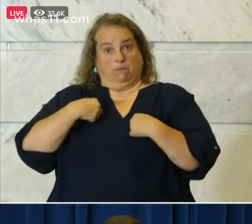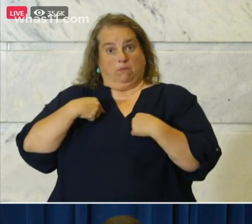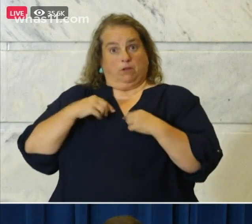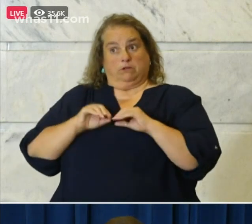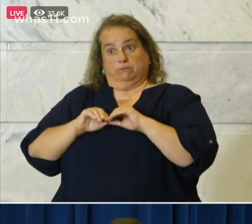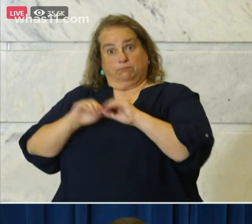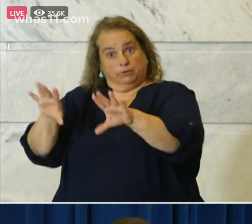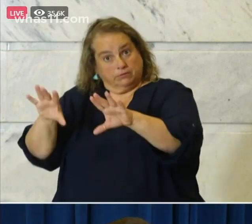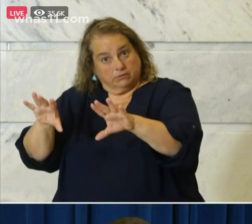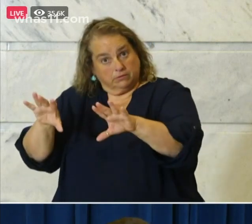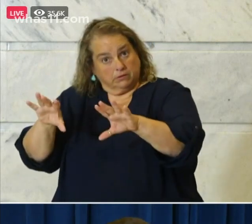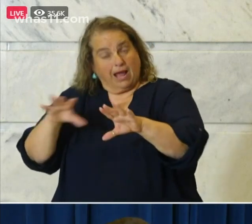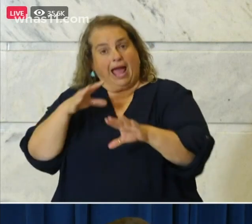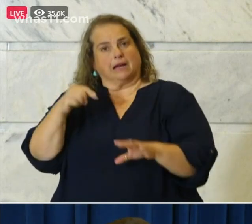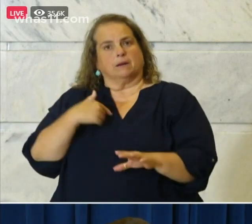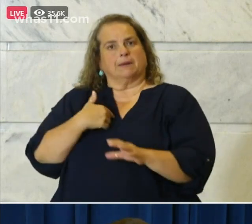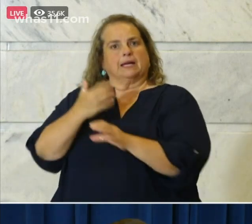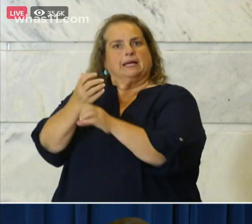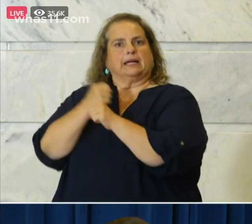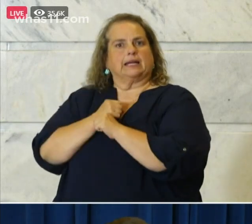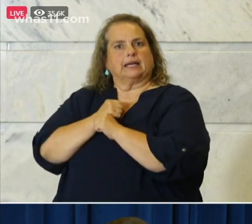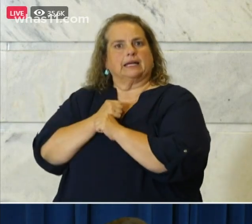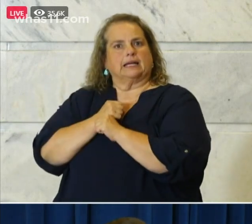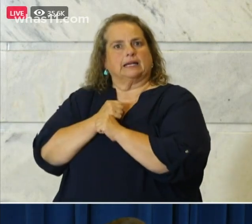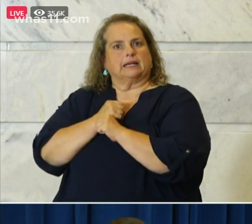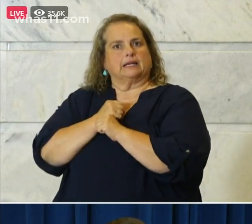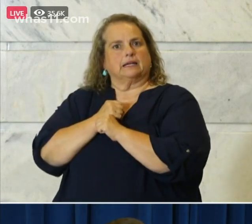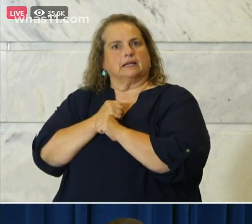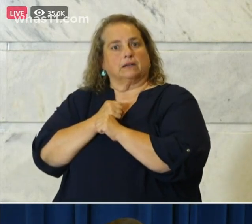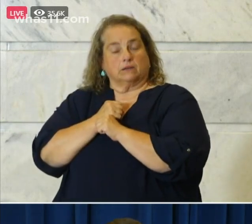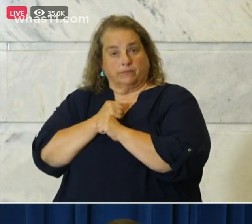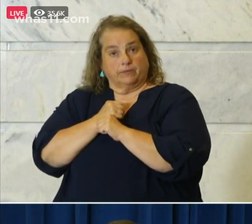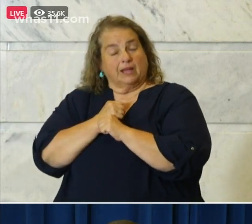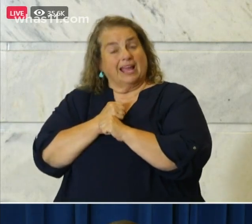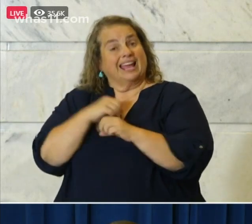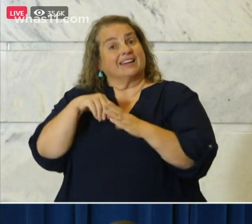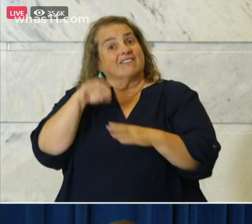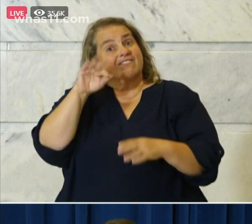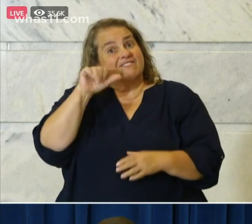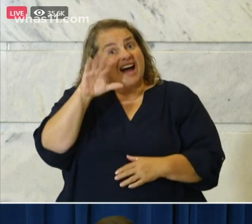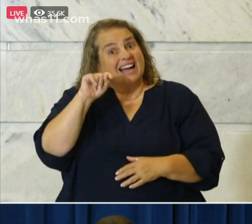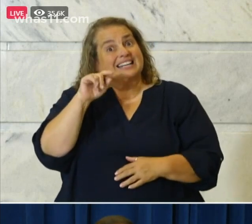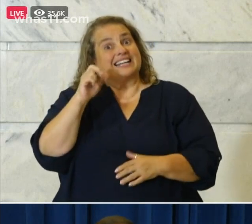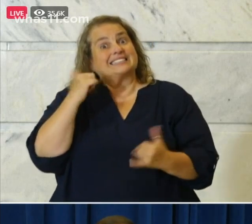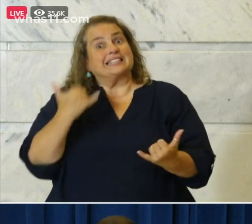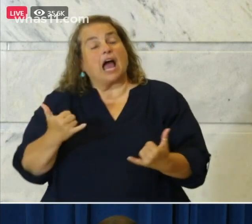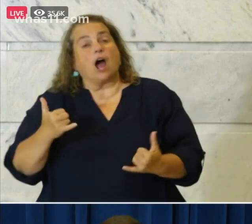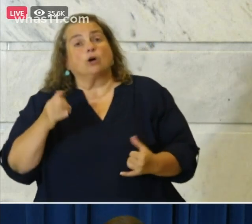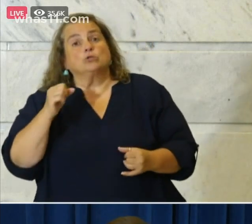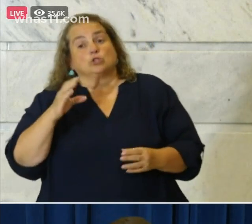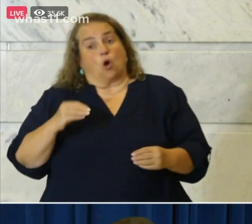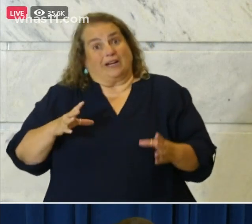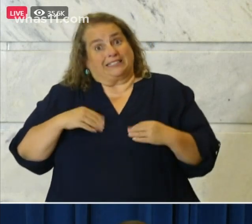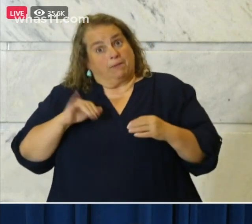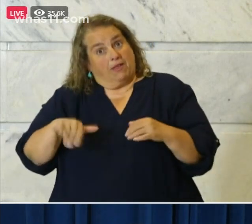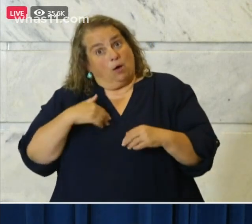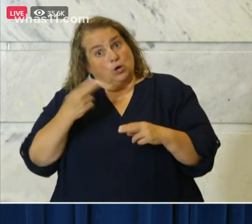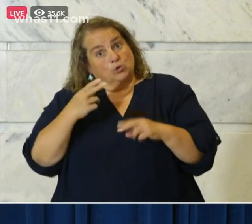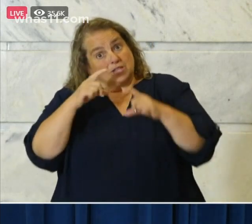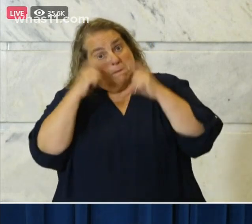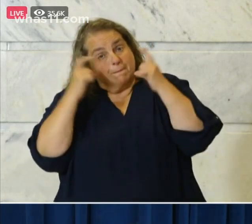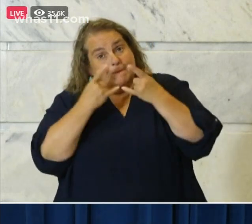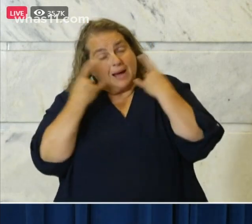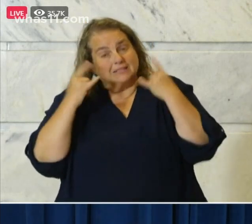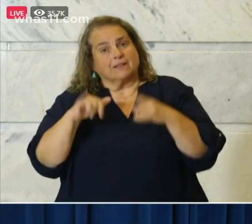you from getting this virus in the first place. In fact, it's now so accepted that we have